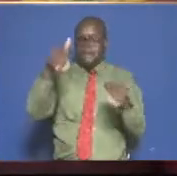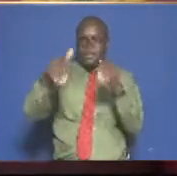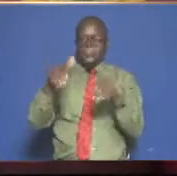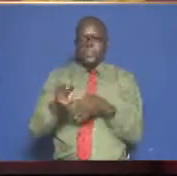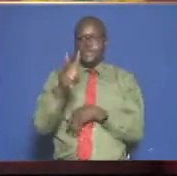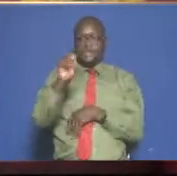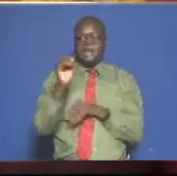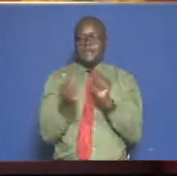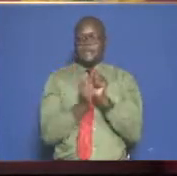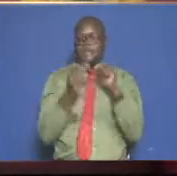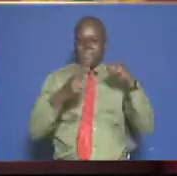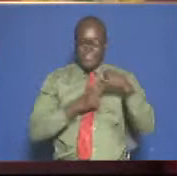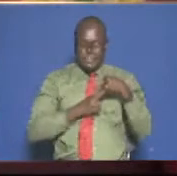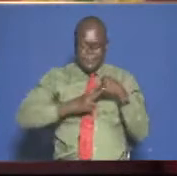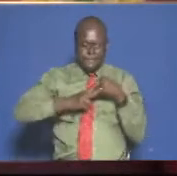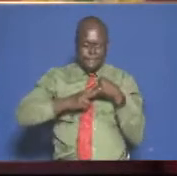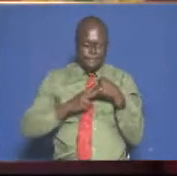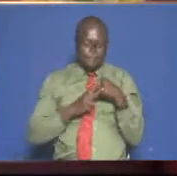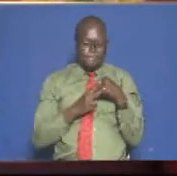2017,